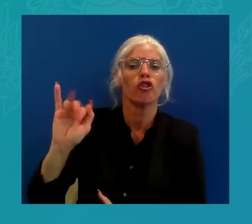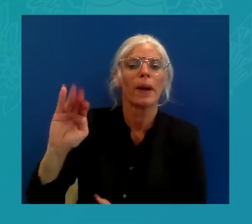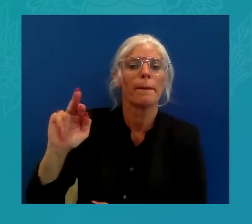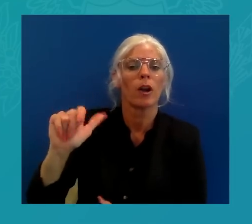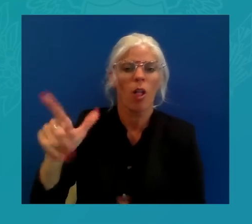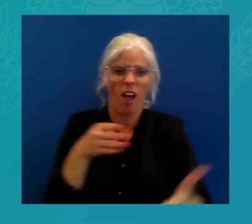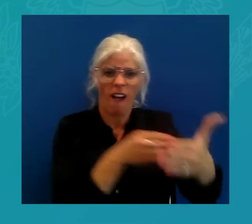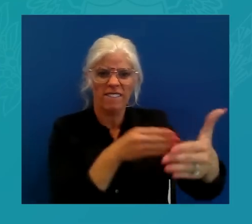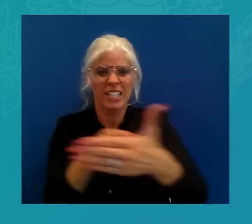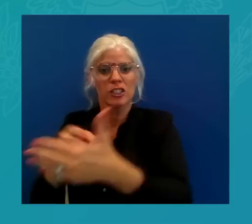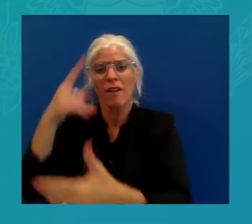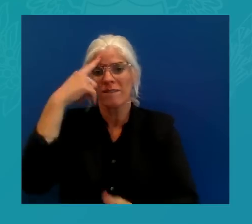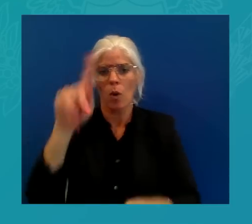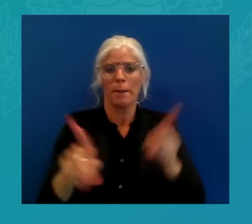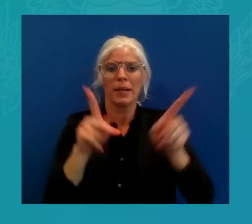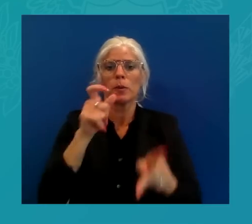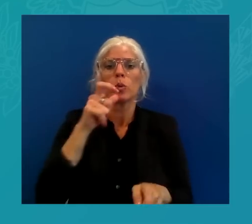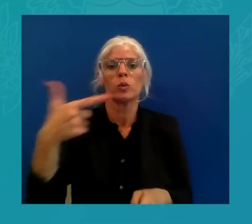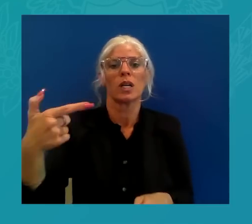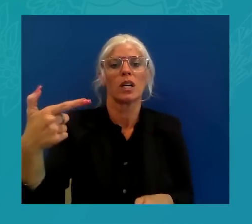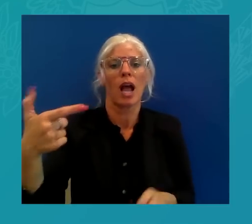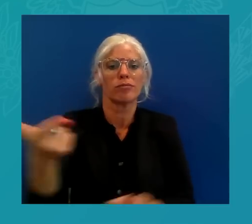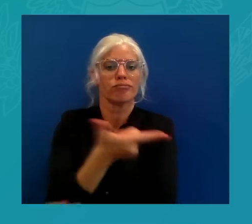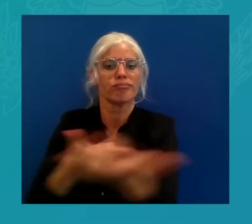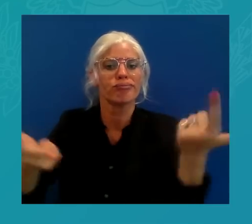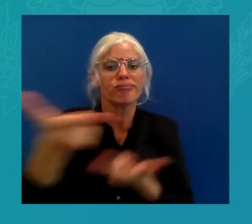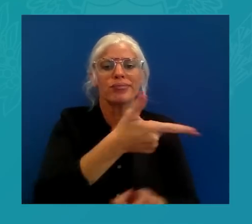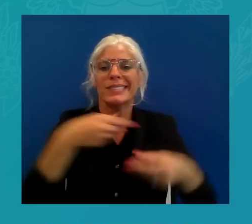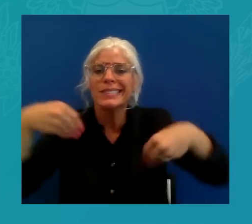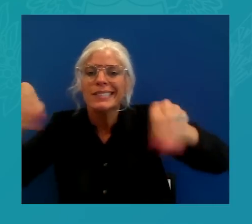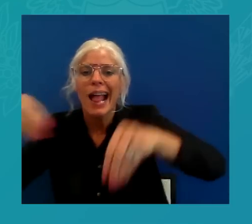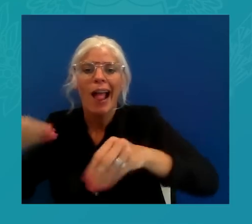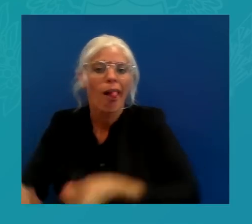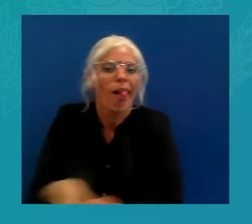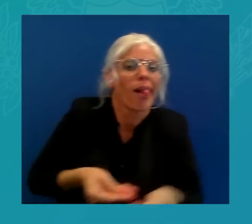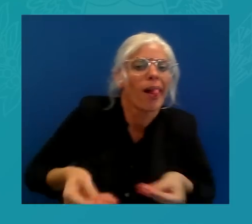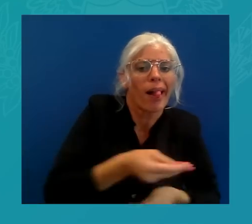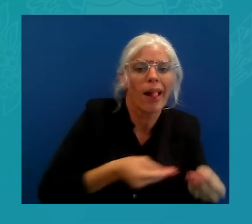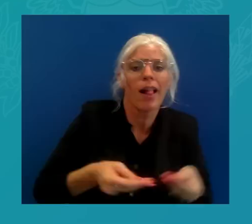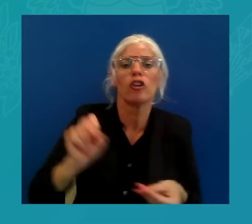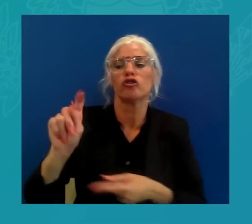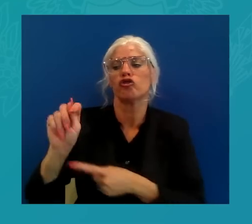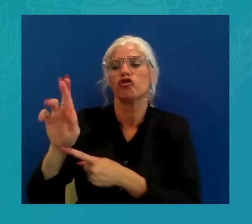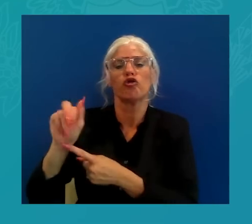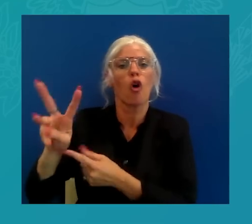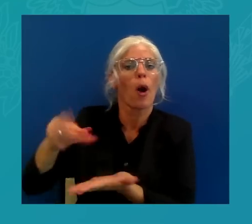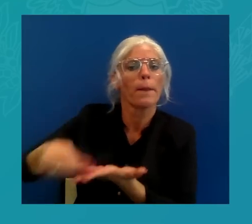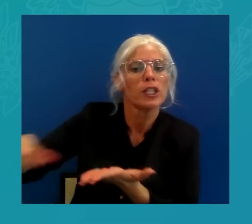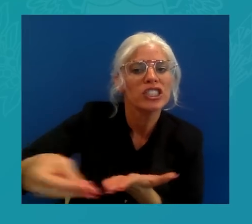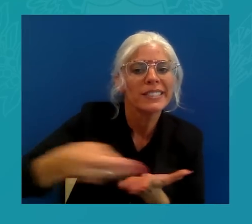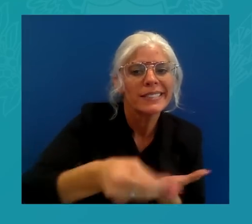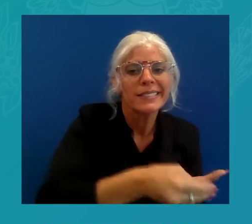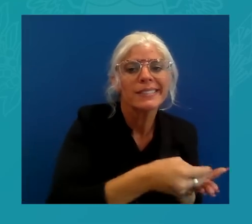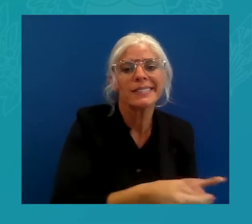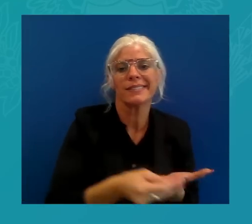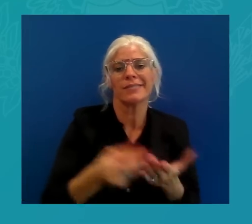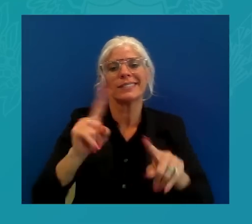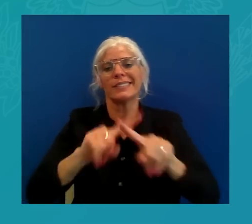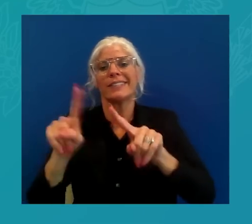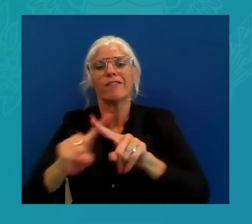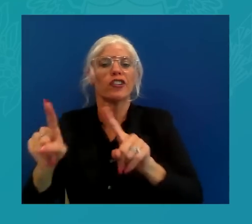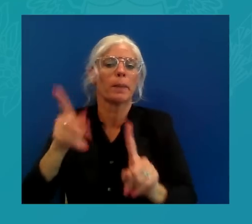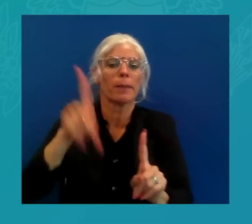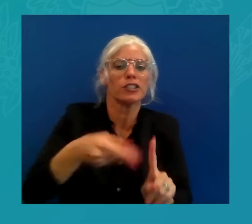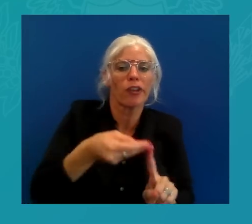addition, through the U.S. law enforcement agencies, we are supporting a recently established